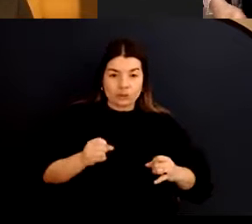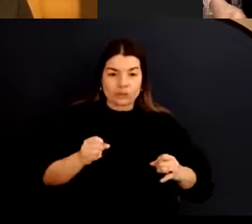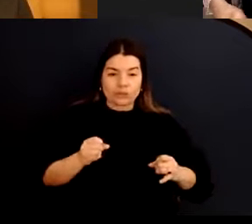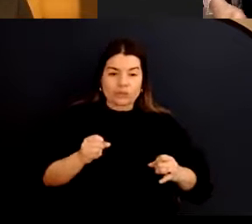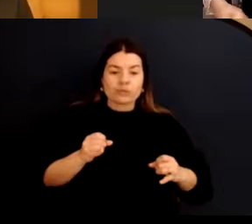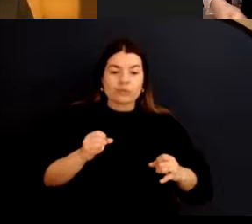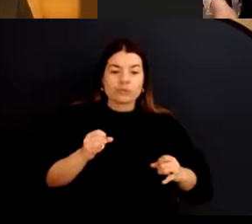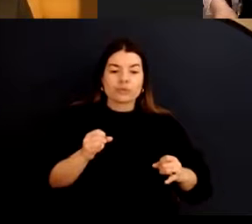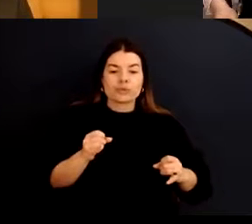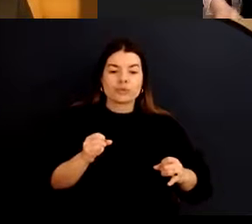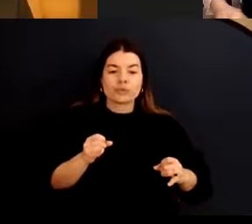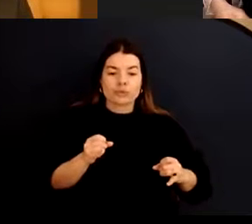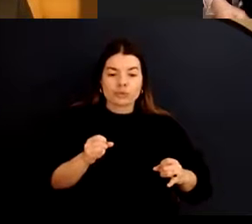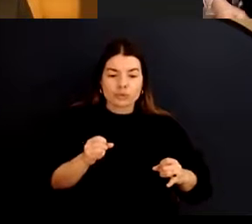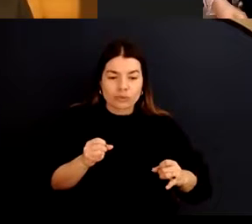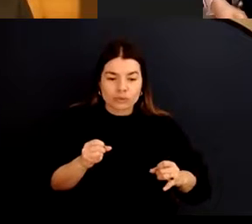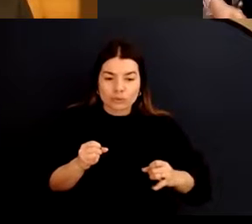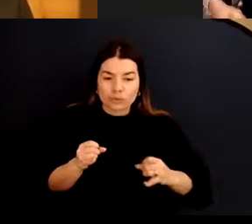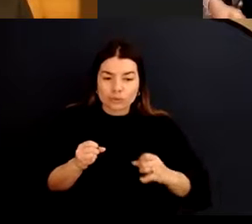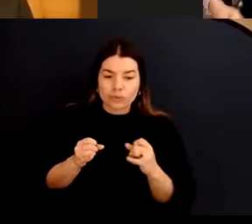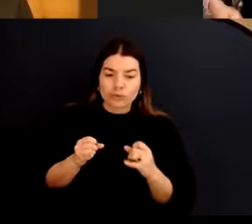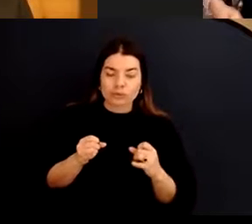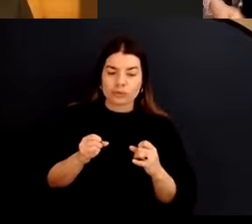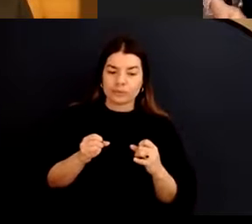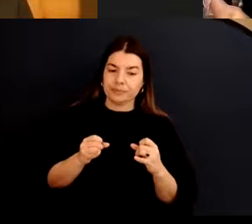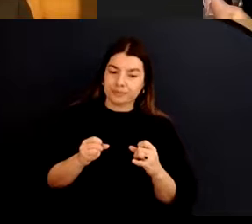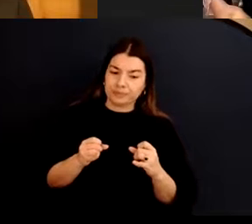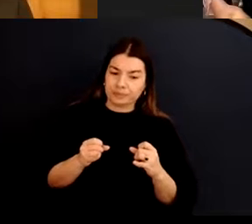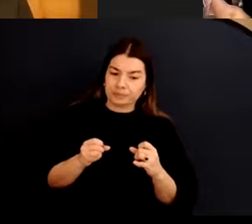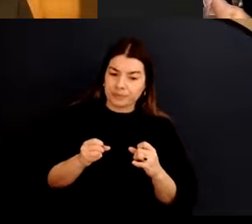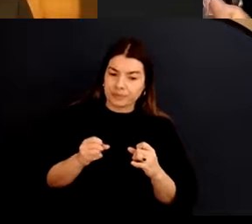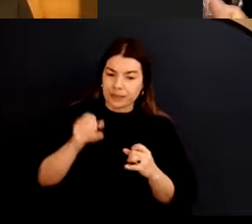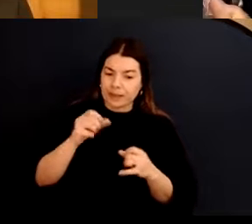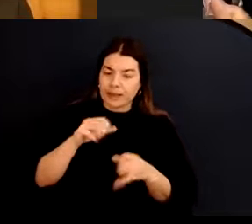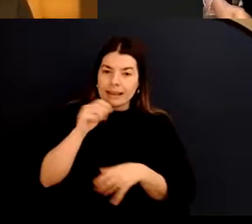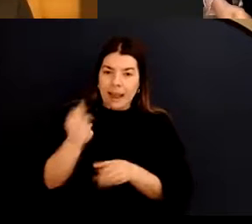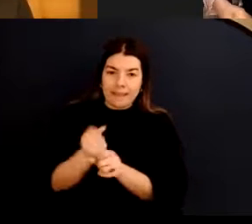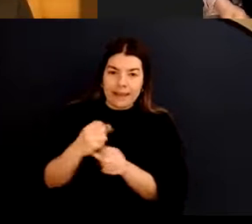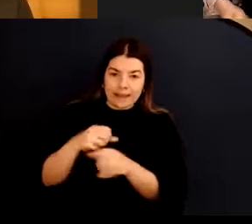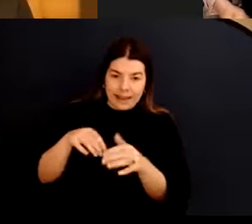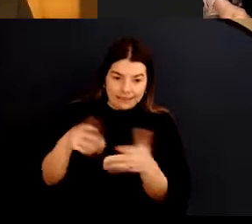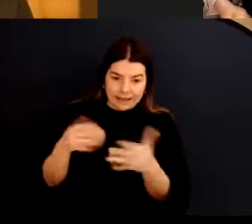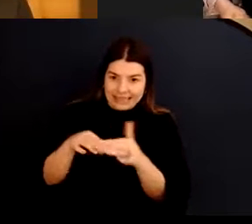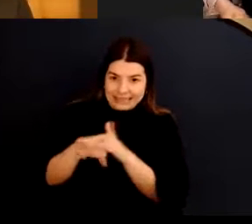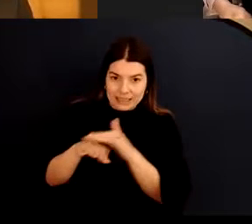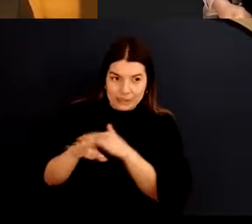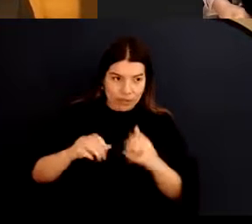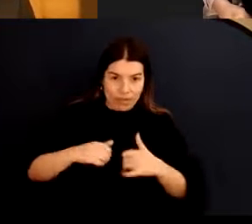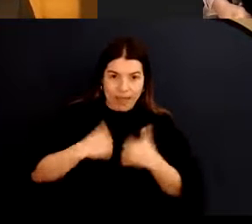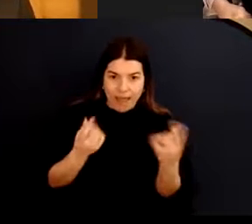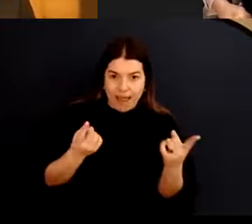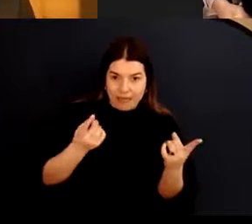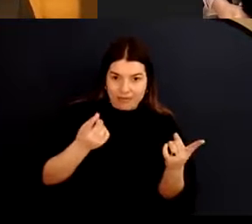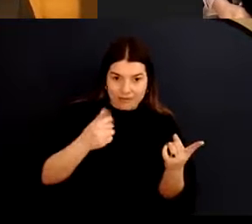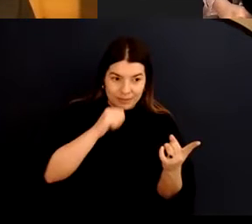it available for them to be able to make their life easier. They're the real role models, not